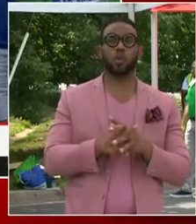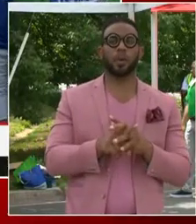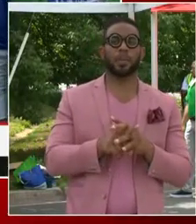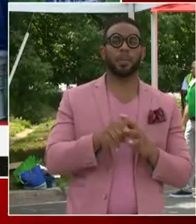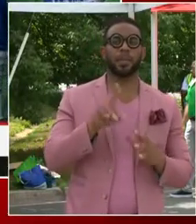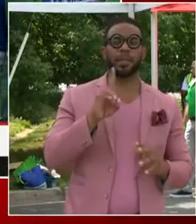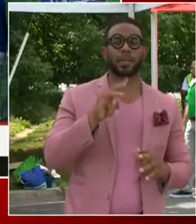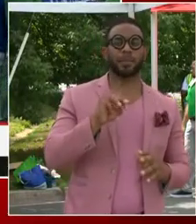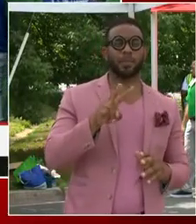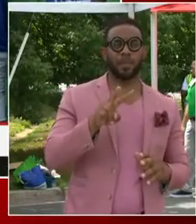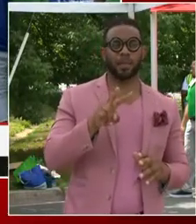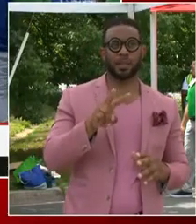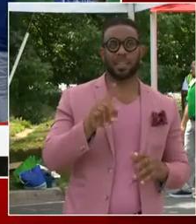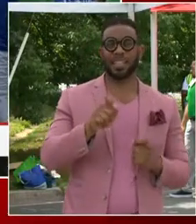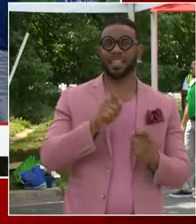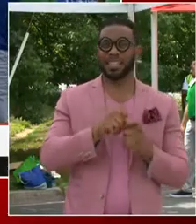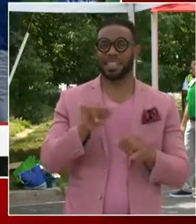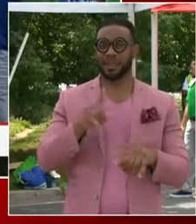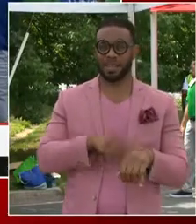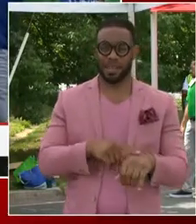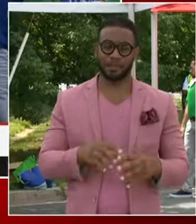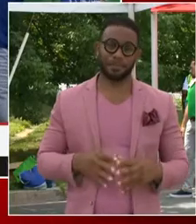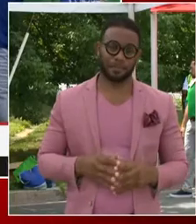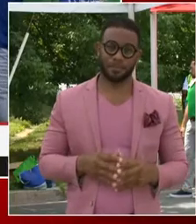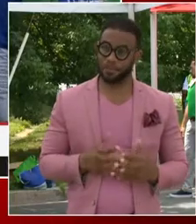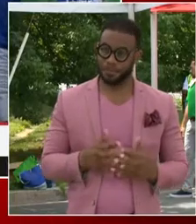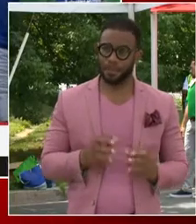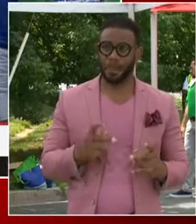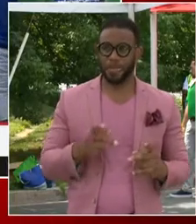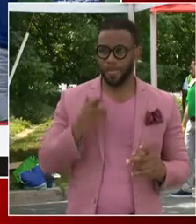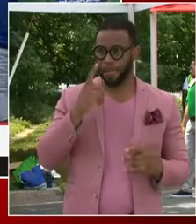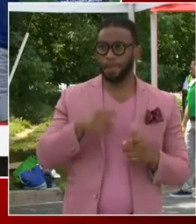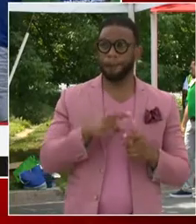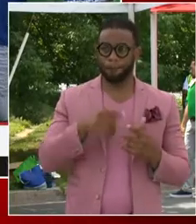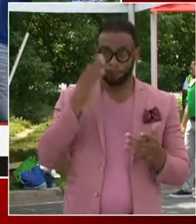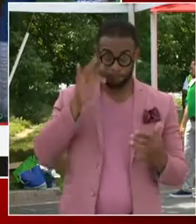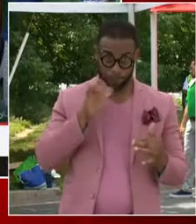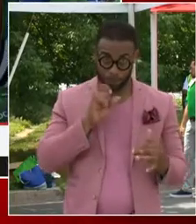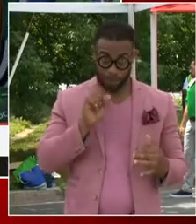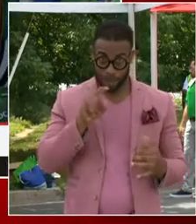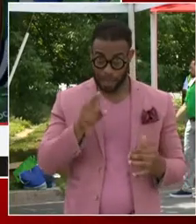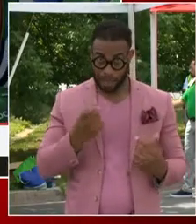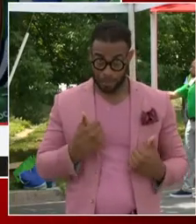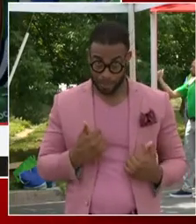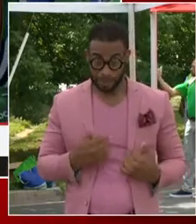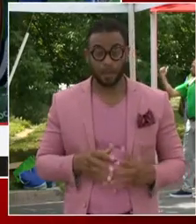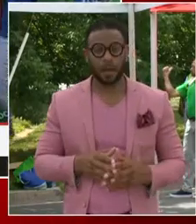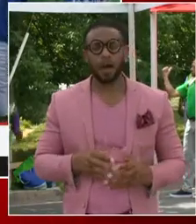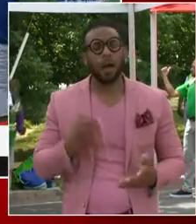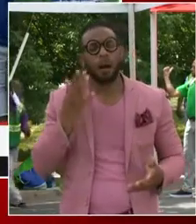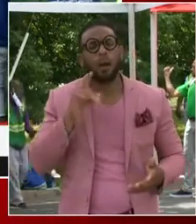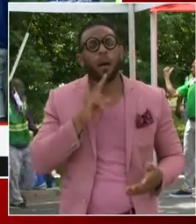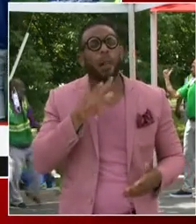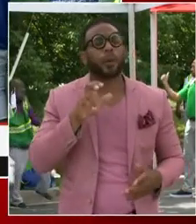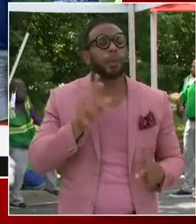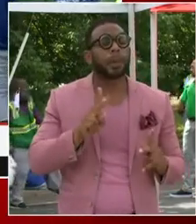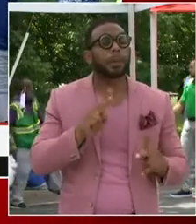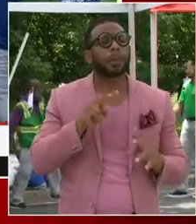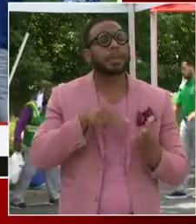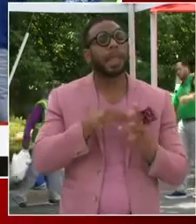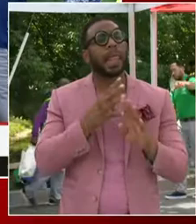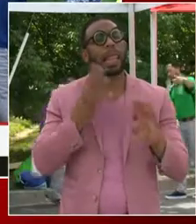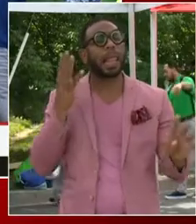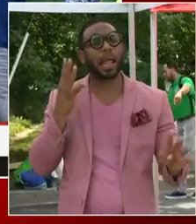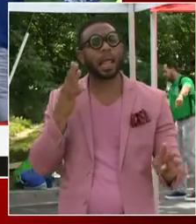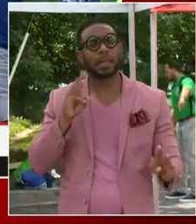the DMV at the exact same time, okay? Because then you know what you're going to be asking me? Why are 300 people standing